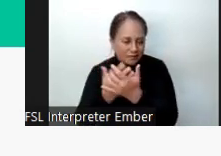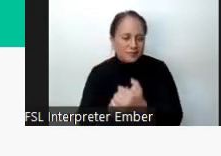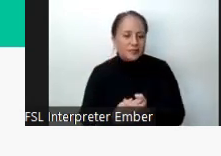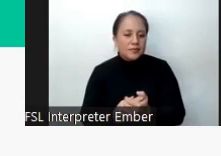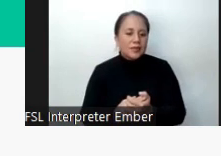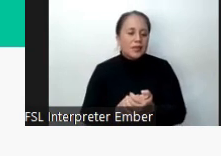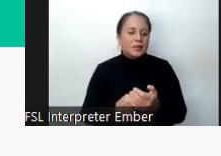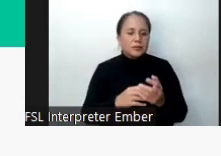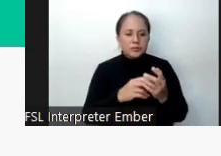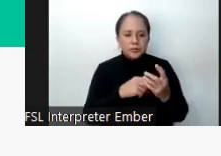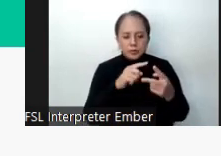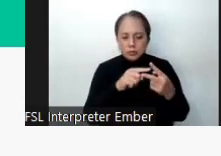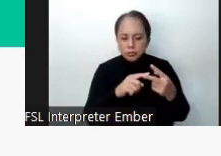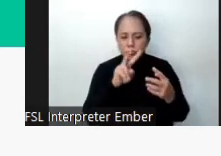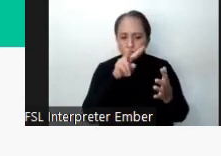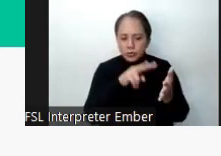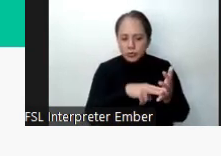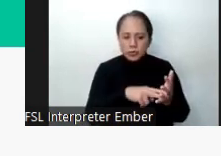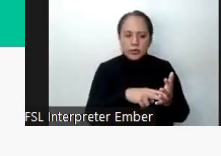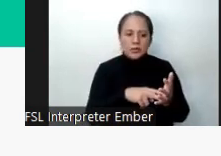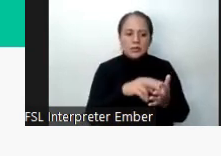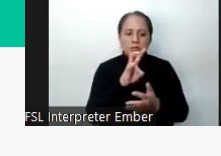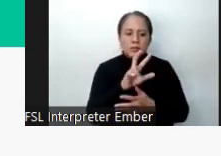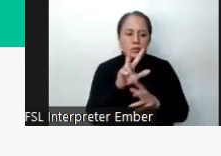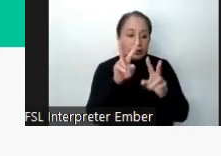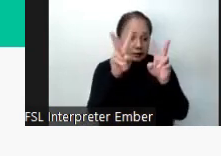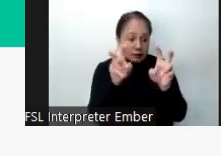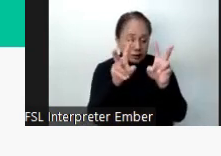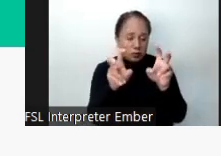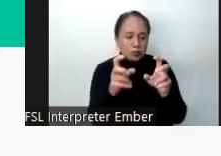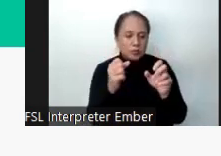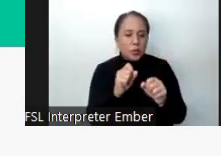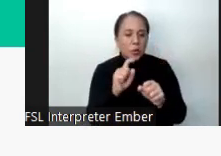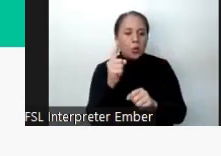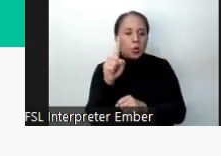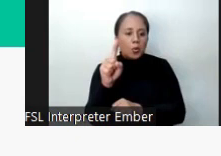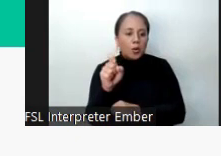The pairs examined 2,073 titles, in which only